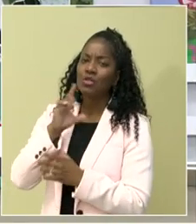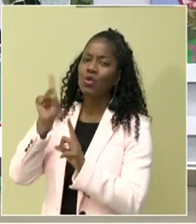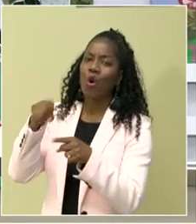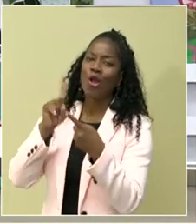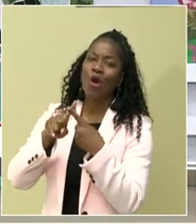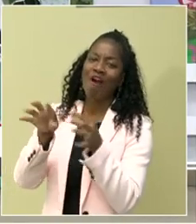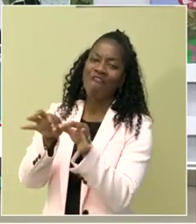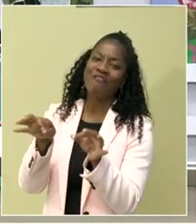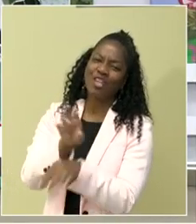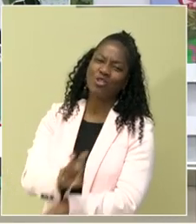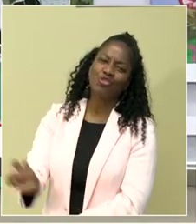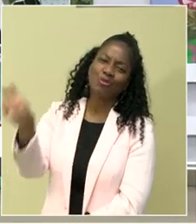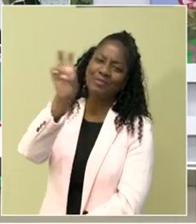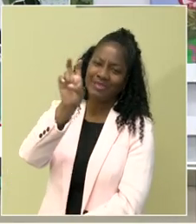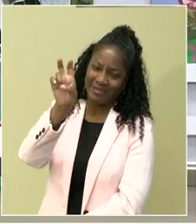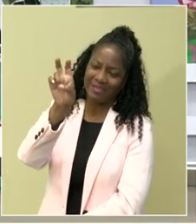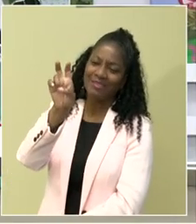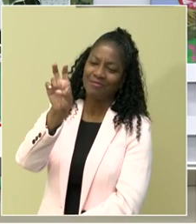Yes.